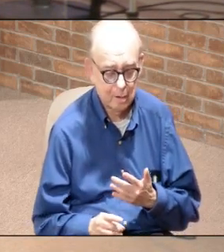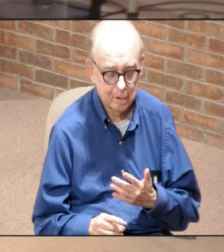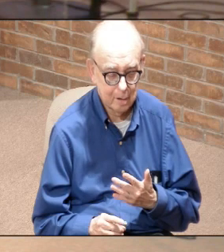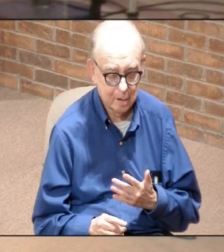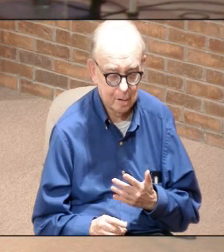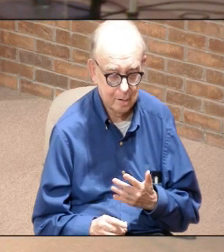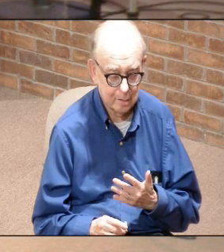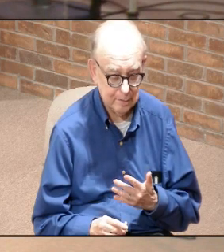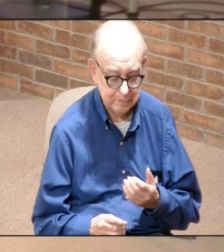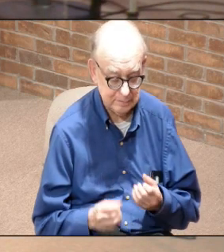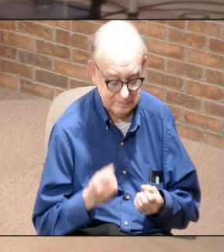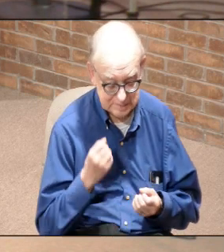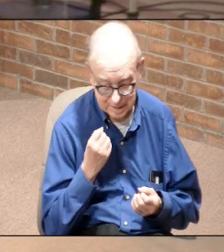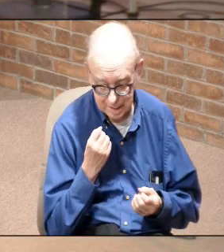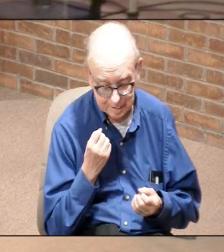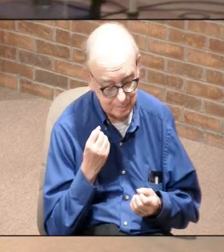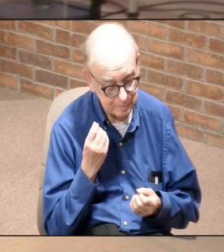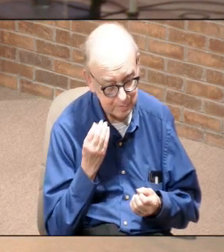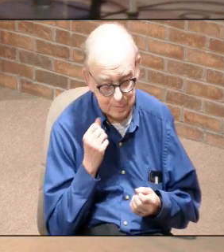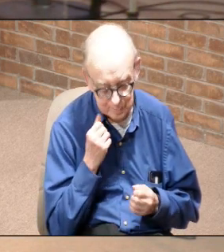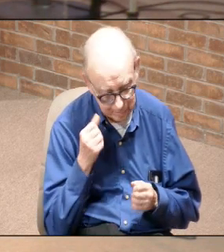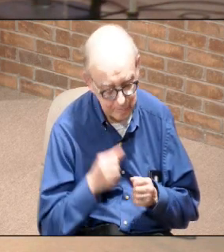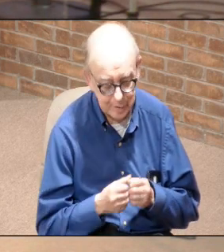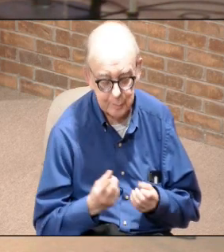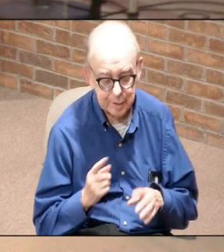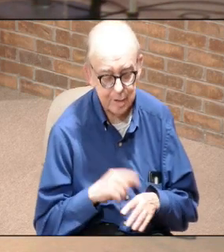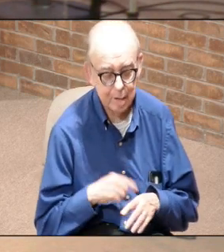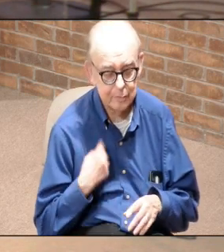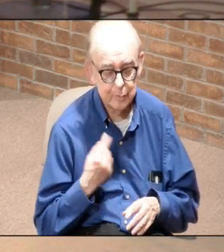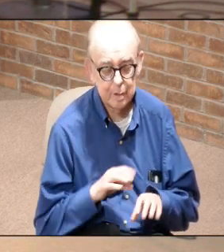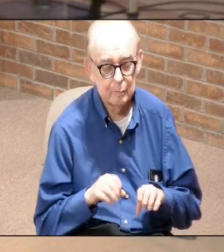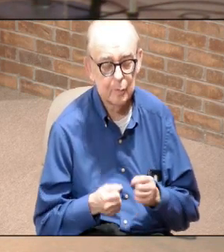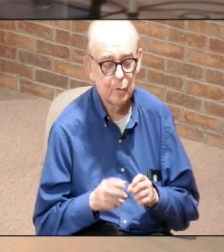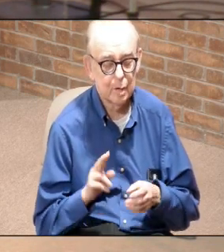even remember how many times anymore. We quit counting.